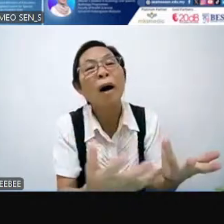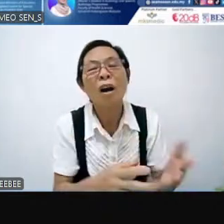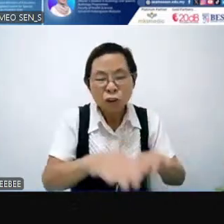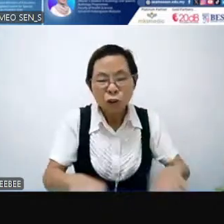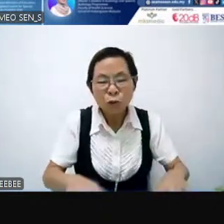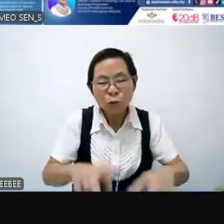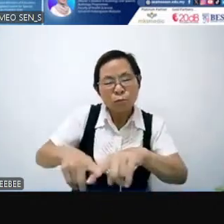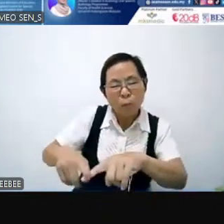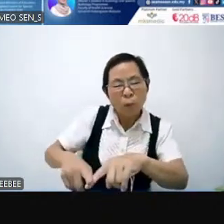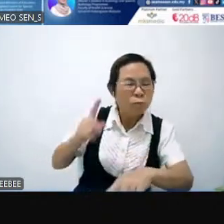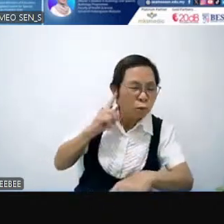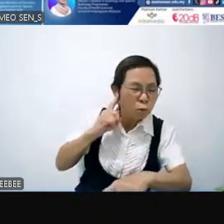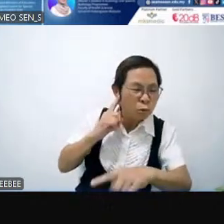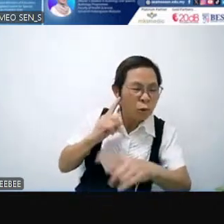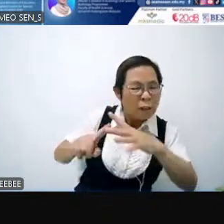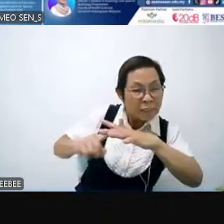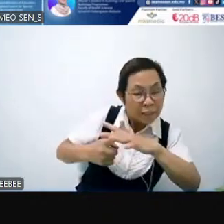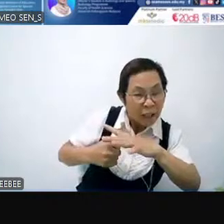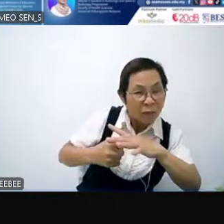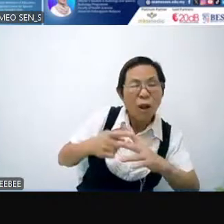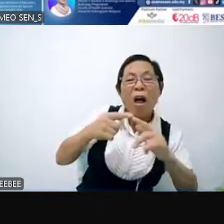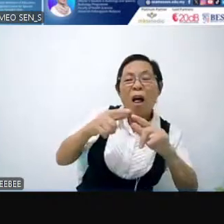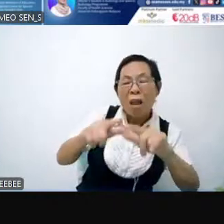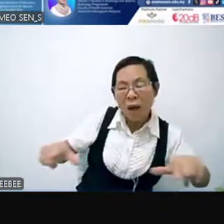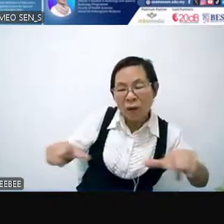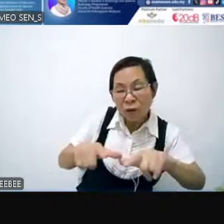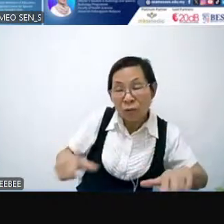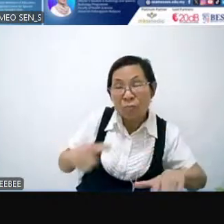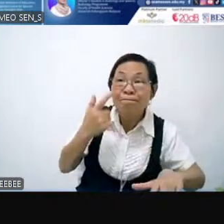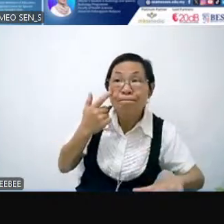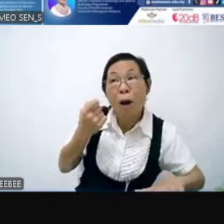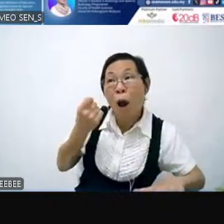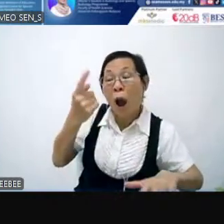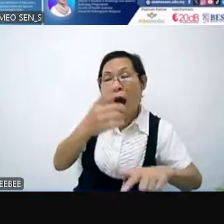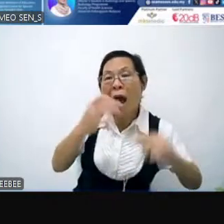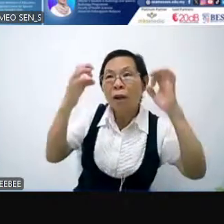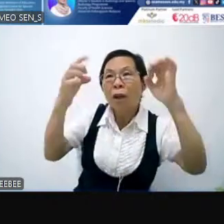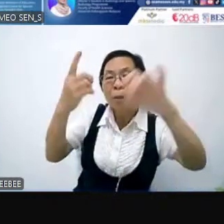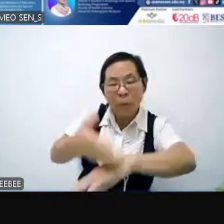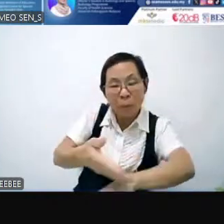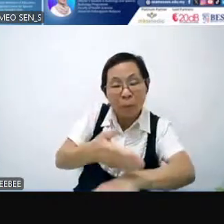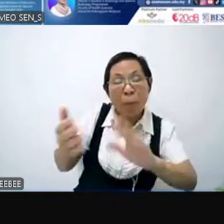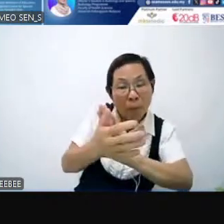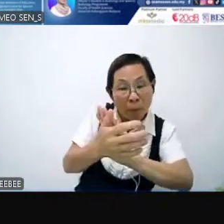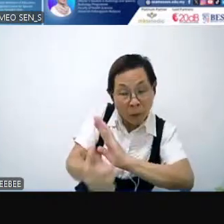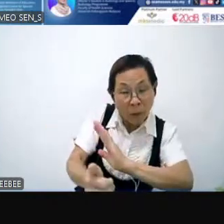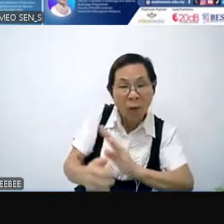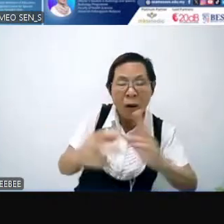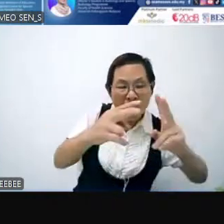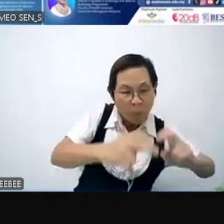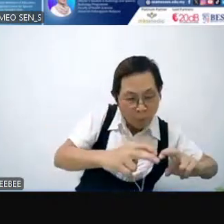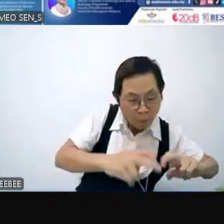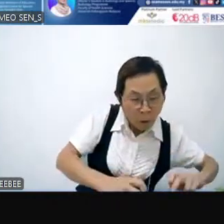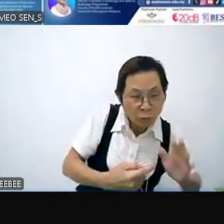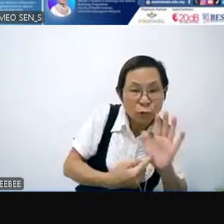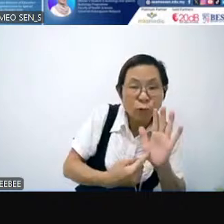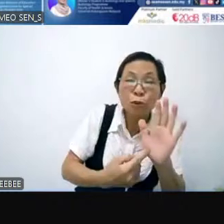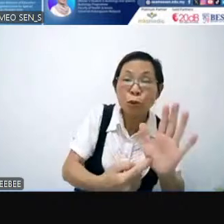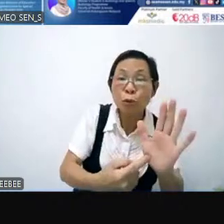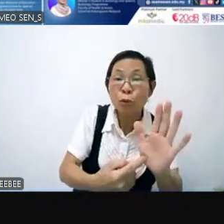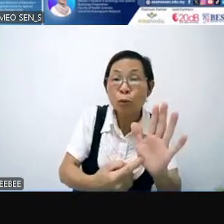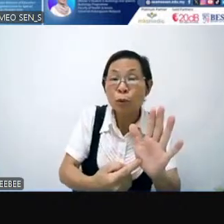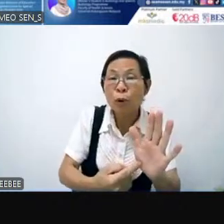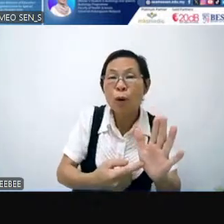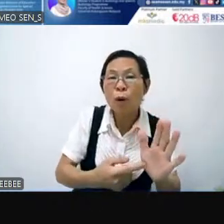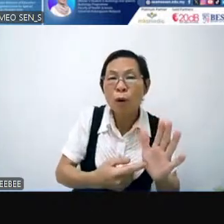to develop language, literacy, and academic skills. Research also consistently shows that even a very